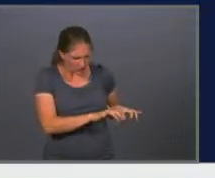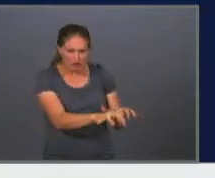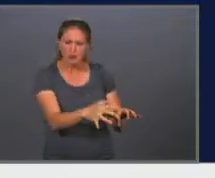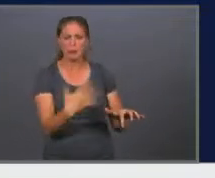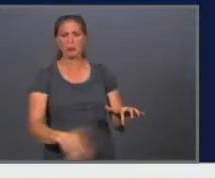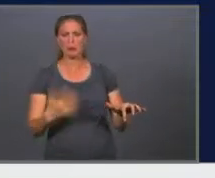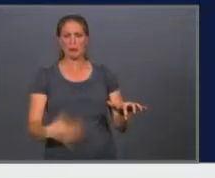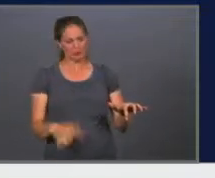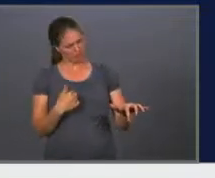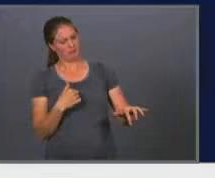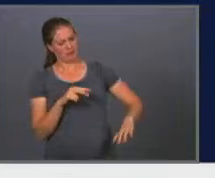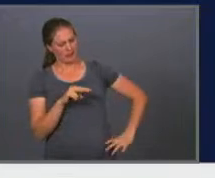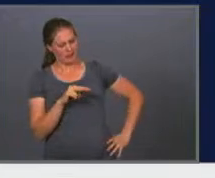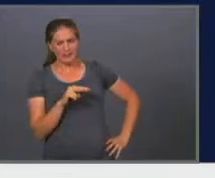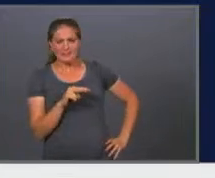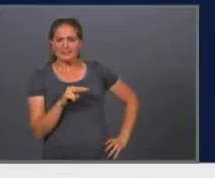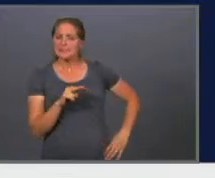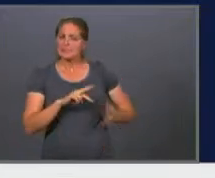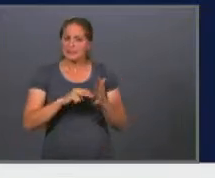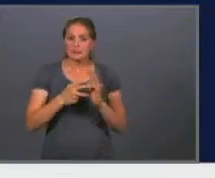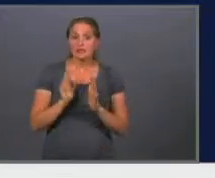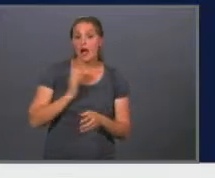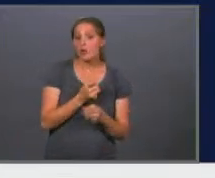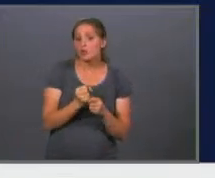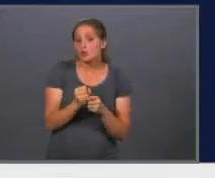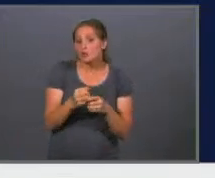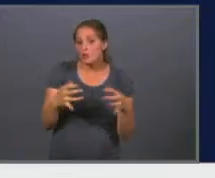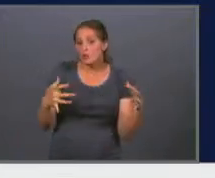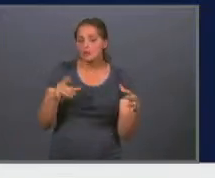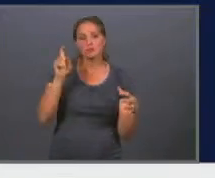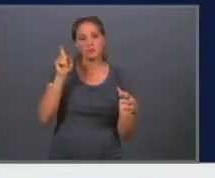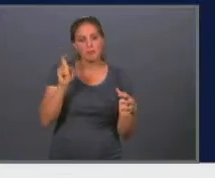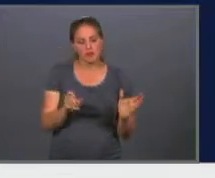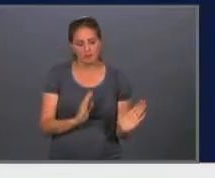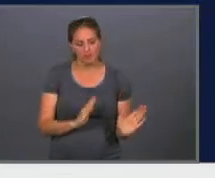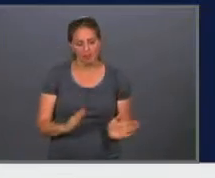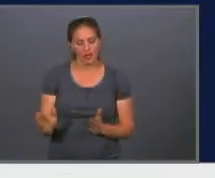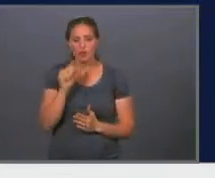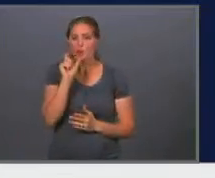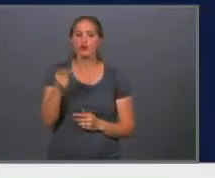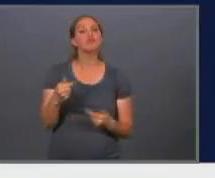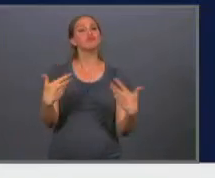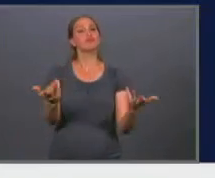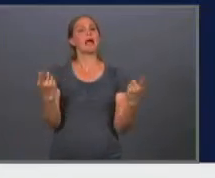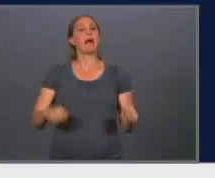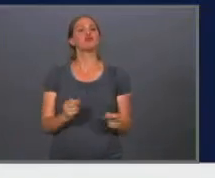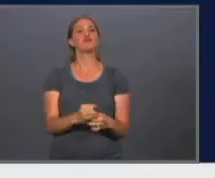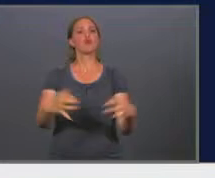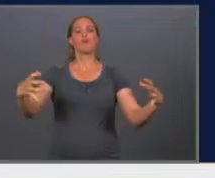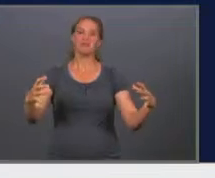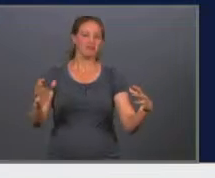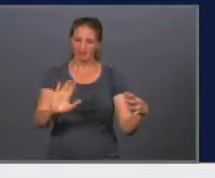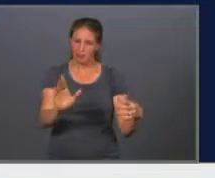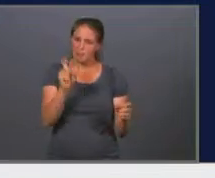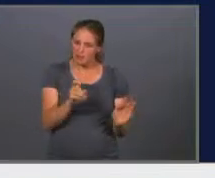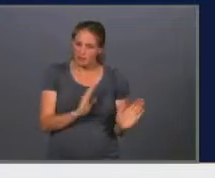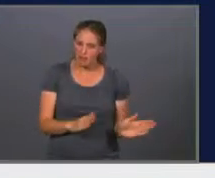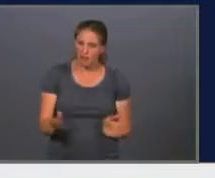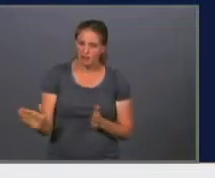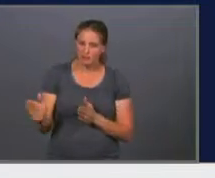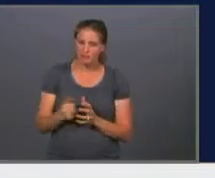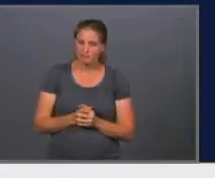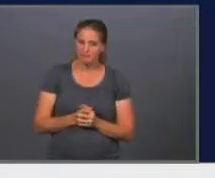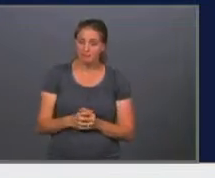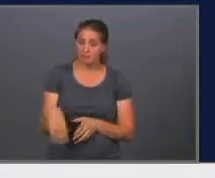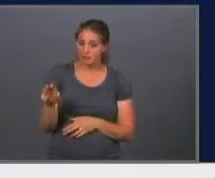carefully plan our growth, and we can't just let the growth go willy-nilly. And Mr. Moore, ideas you have